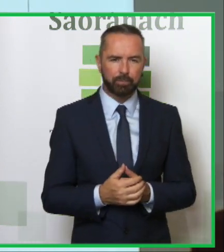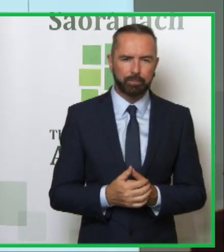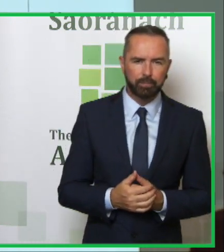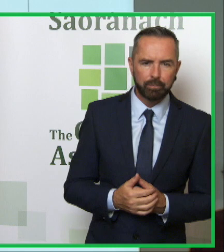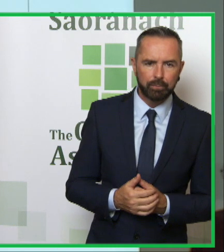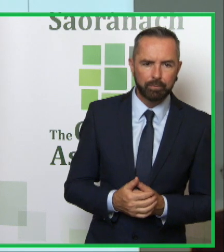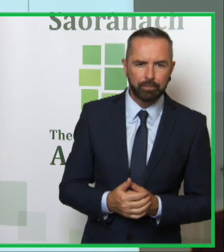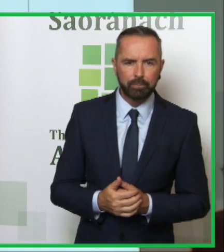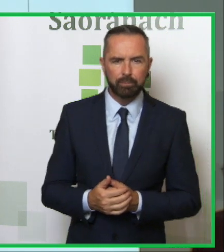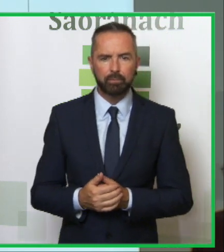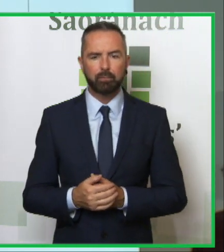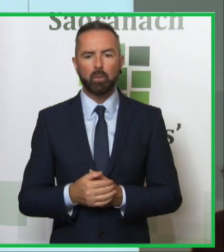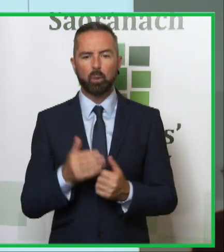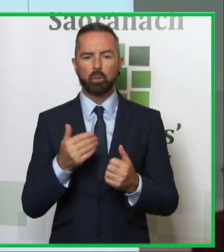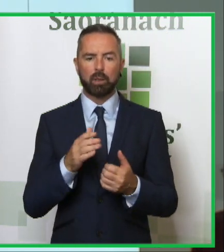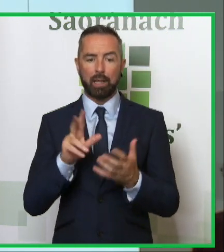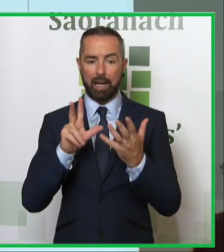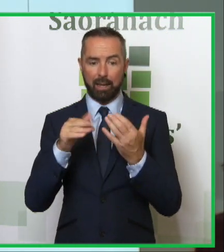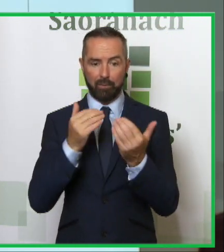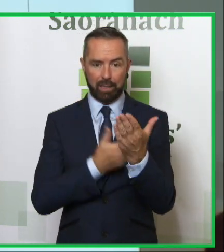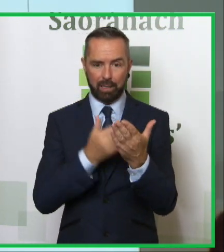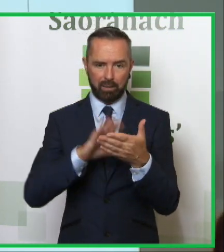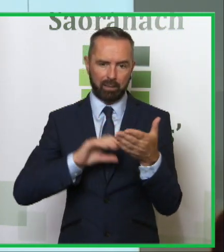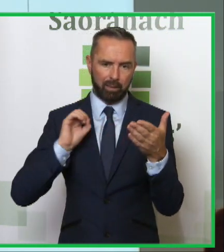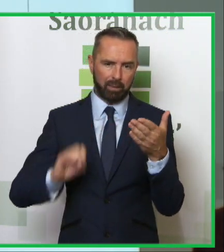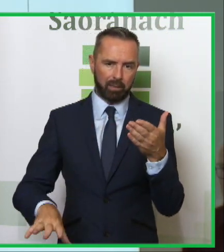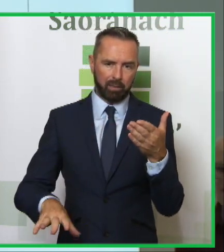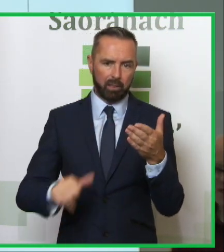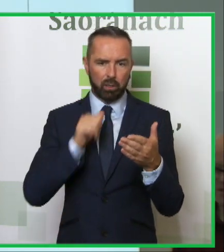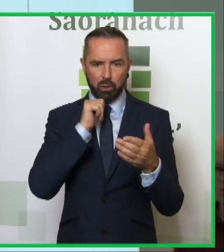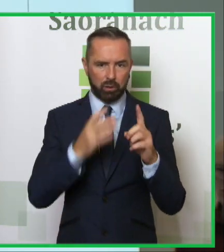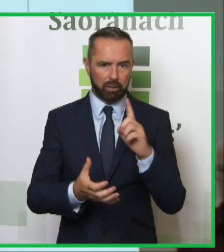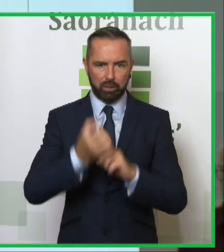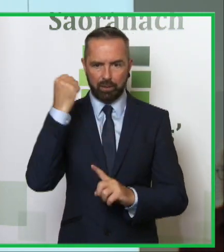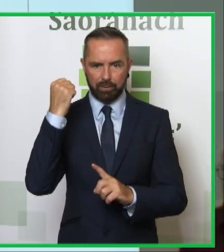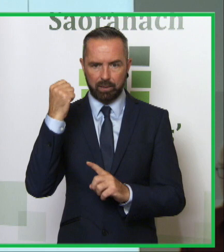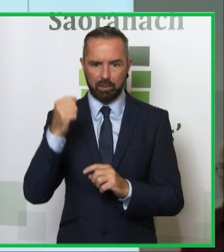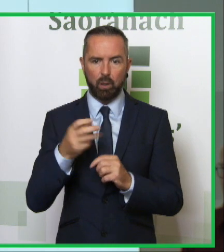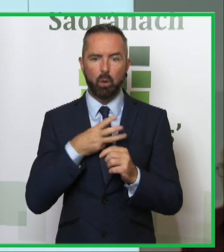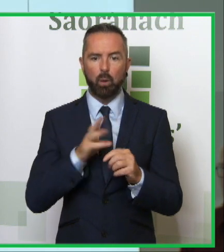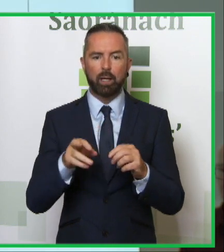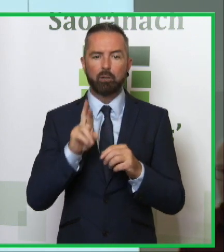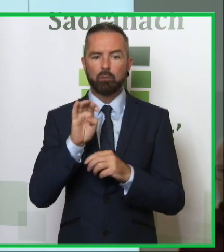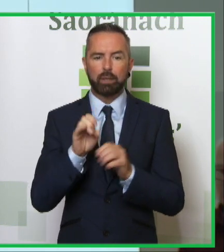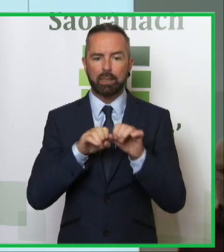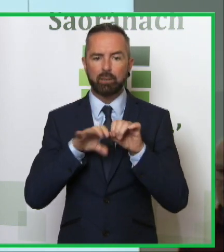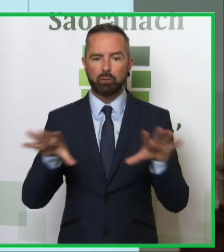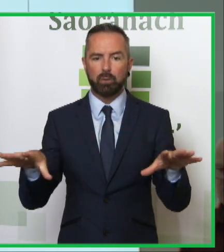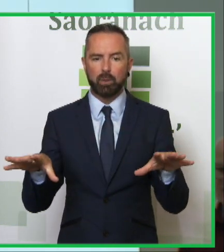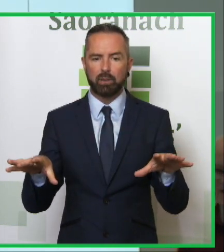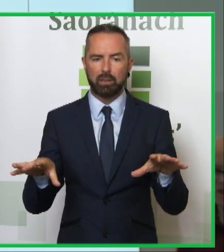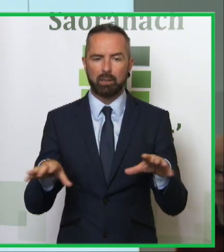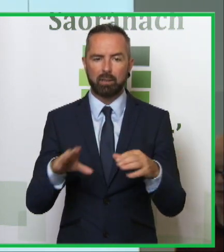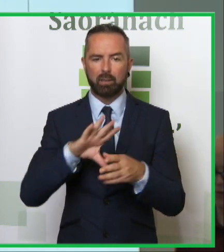We eliminate the 8 for legalisation. Again, nobody has reached the quota. So when we distribute that,